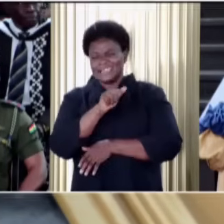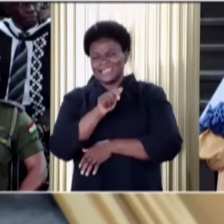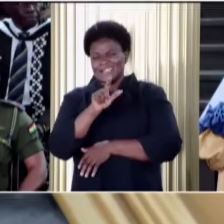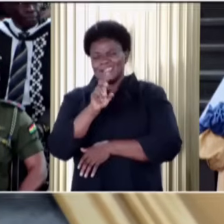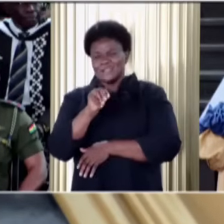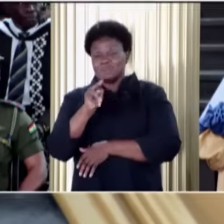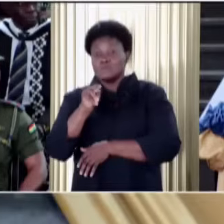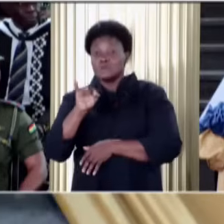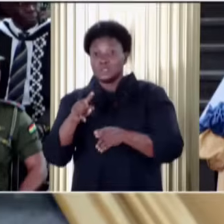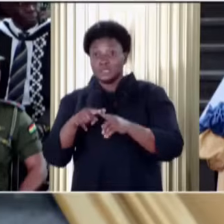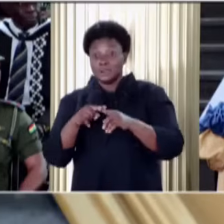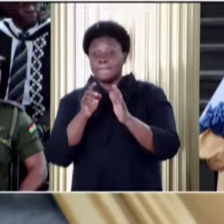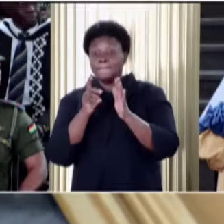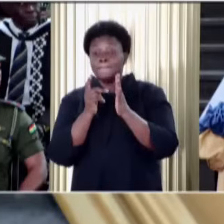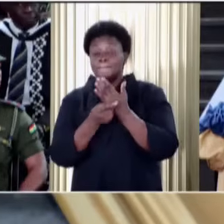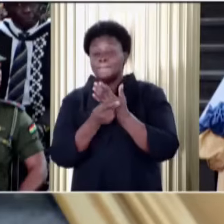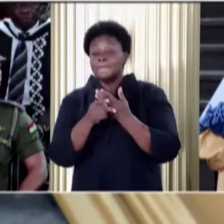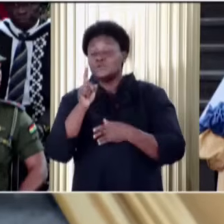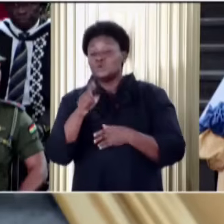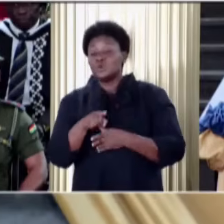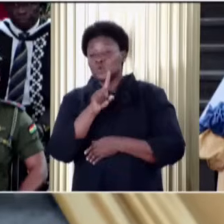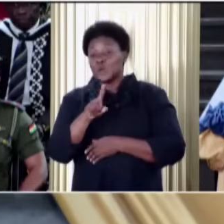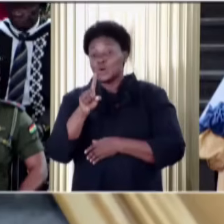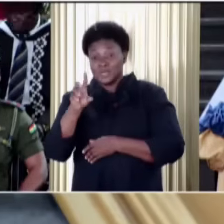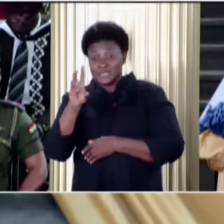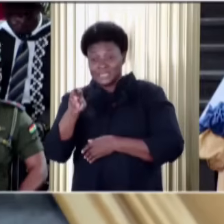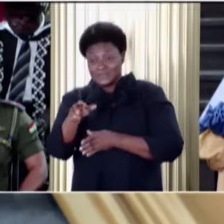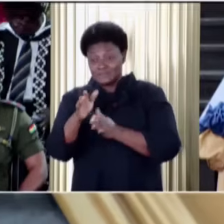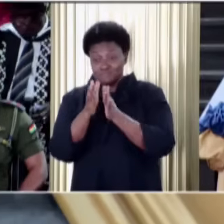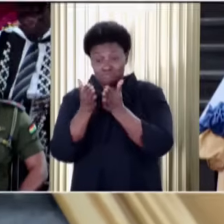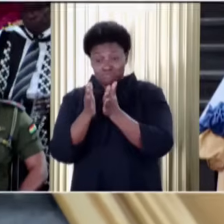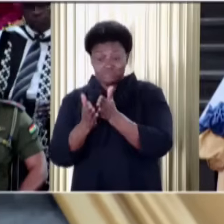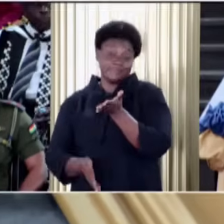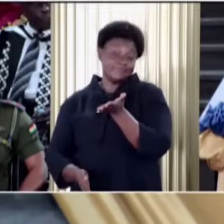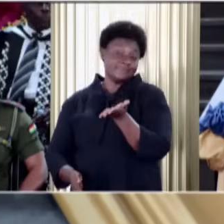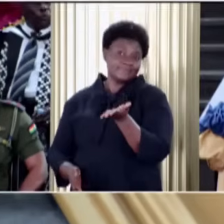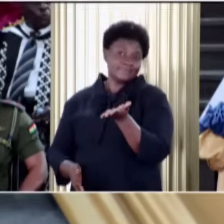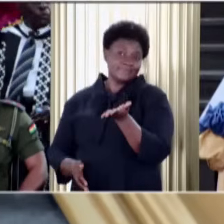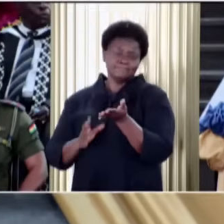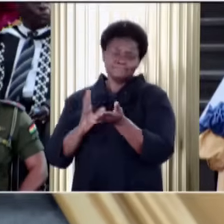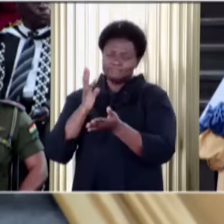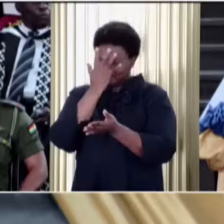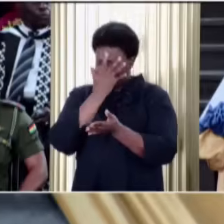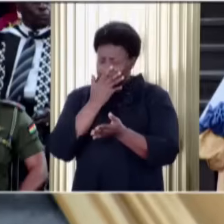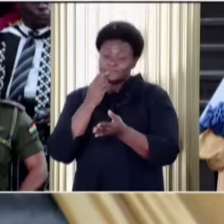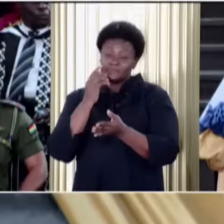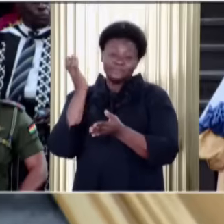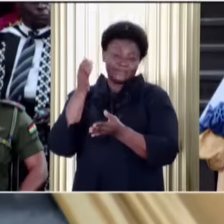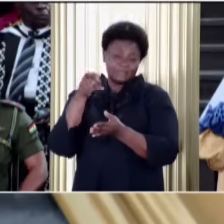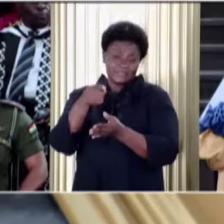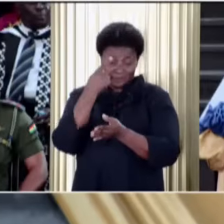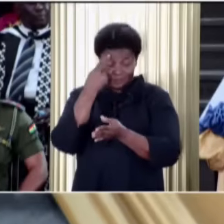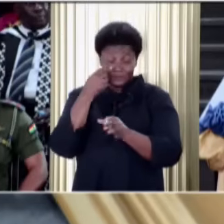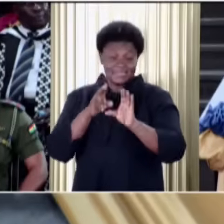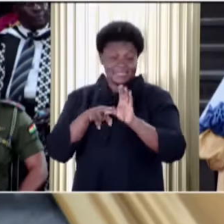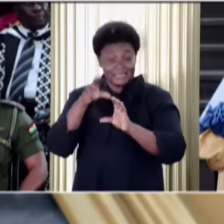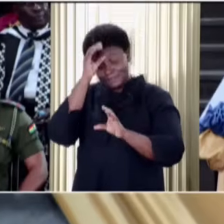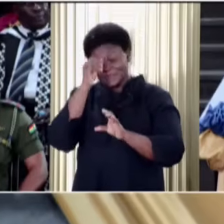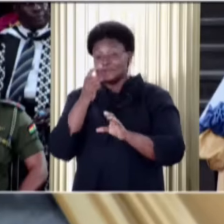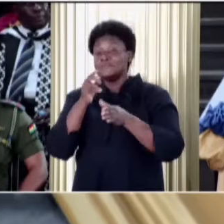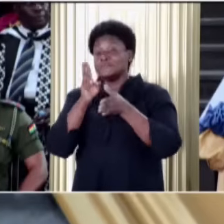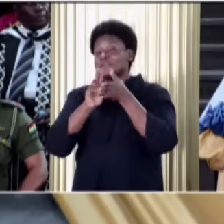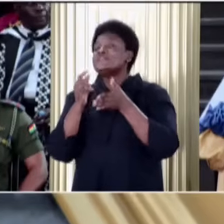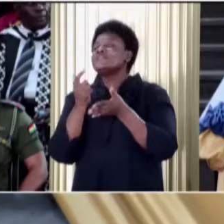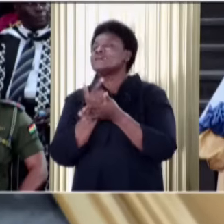to page 117 of your congregation brochure. There's a beautiful message there from the chairman of the University of